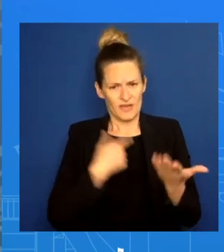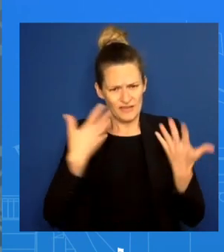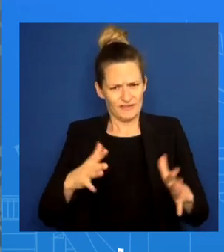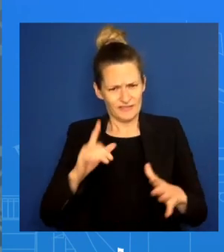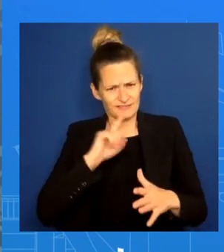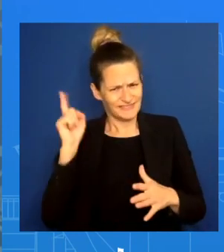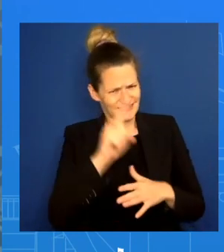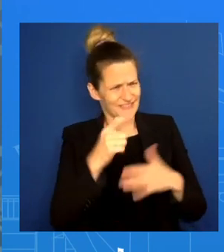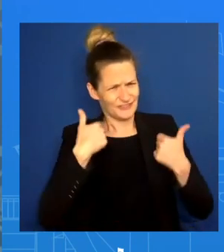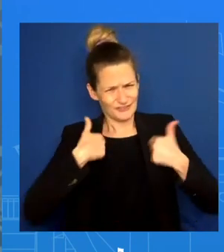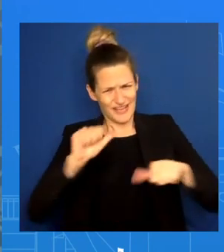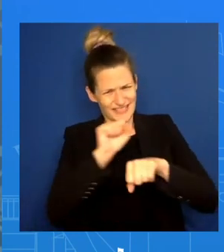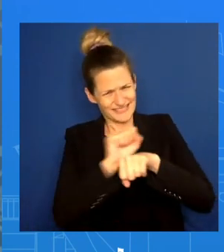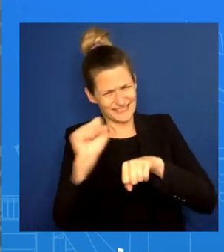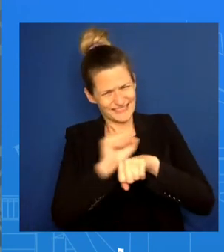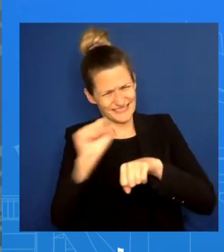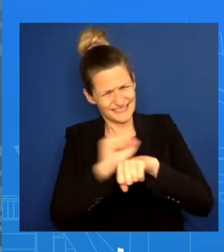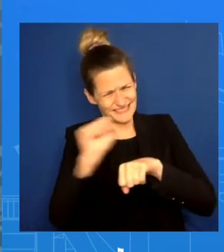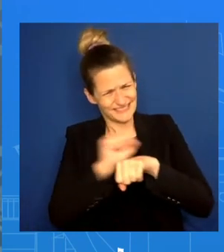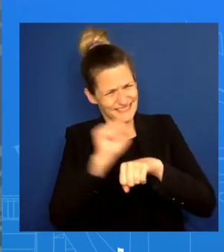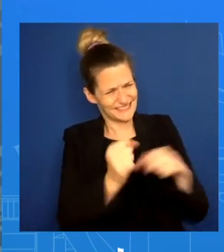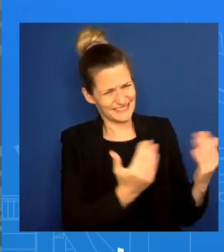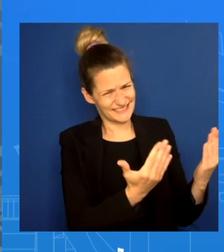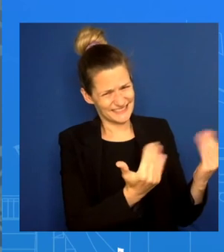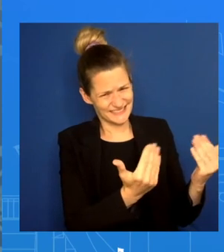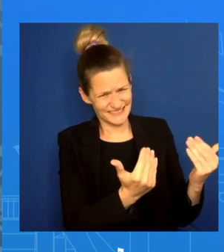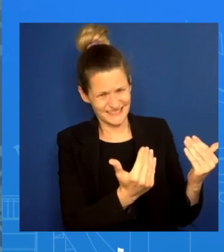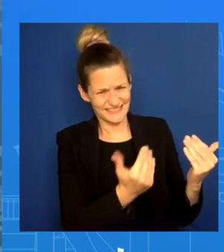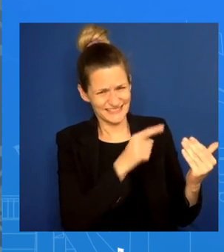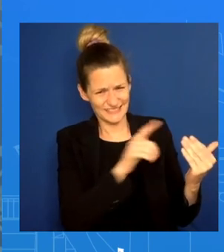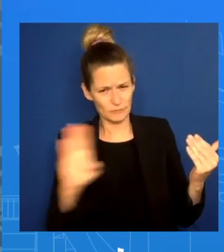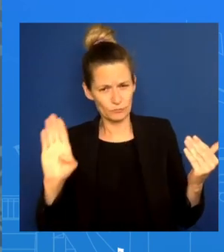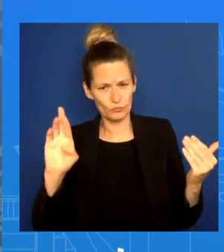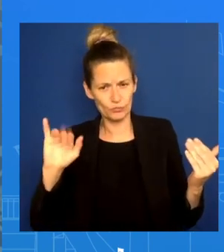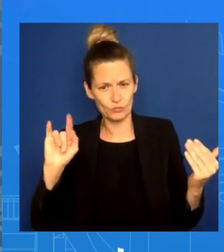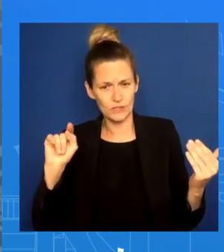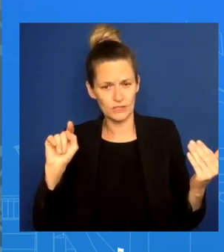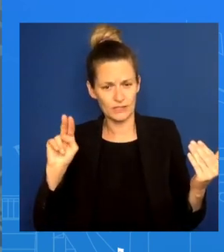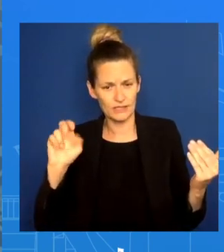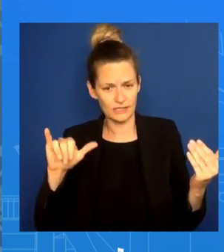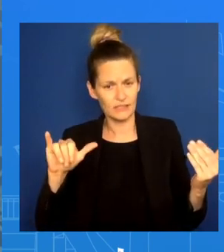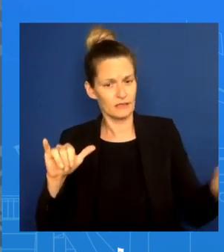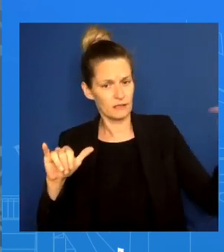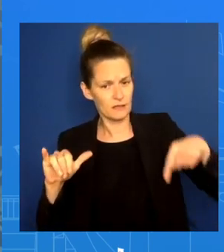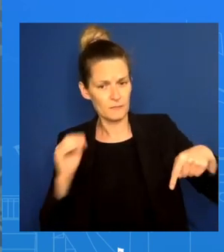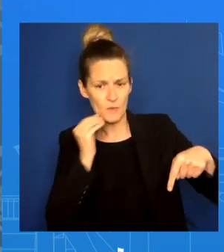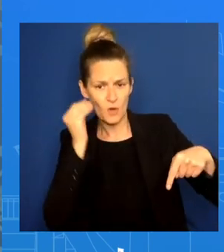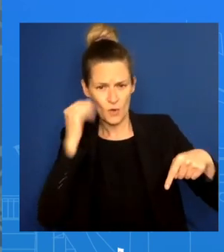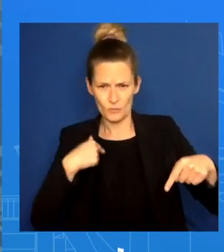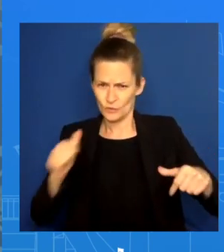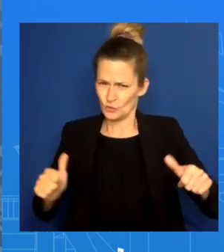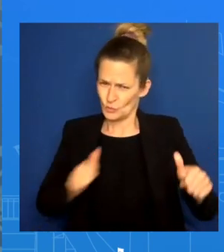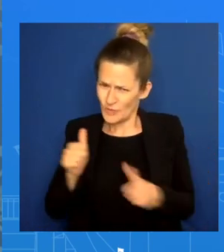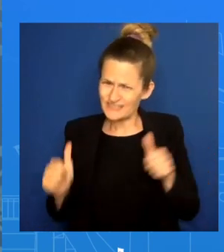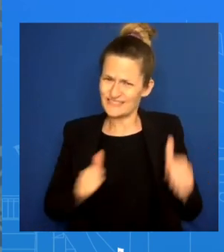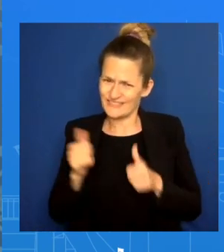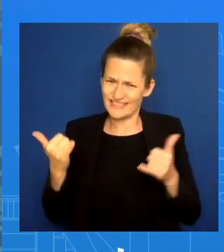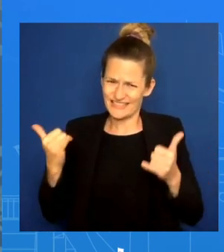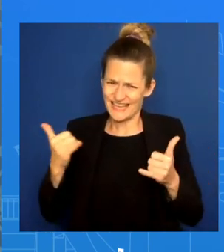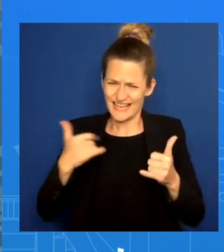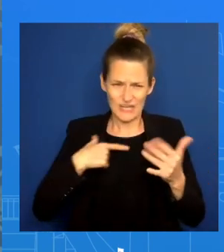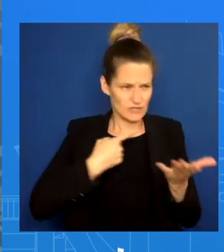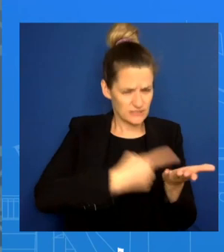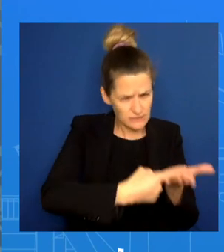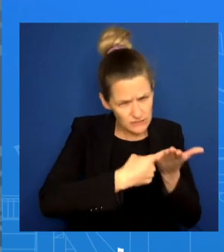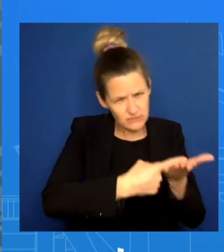continues to work aggressively pursuing every avenue to make that happen. Now, as part of those efforts, we made a substantial offer to secure the